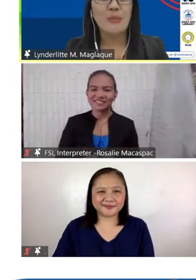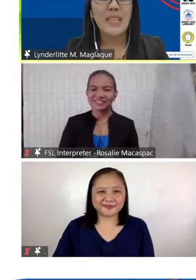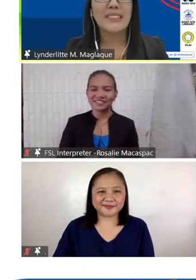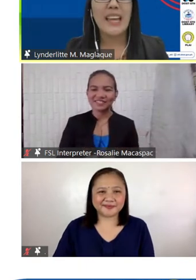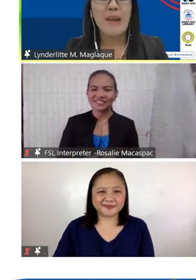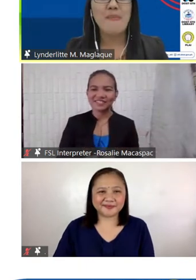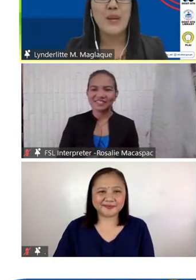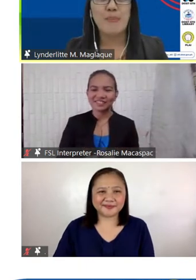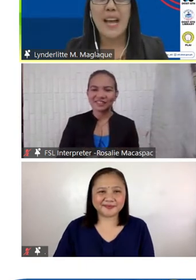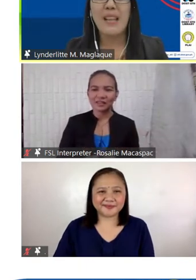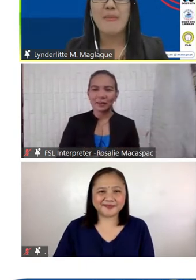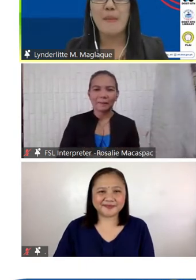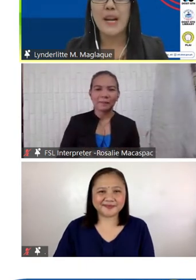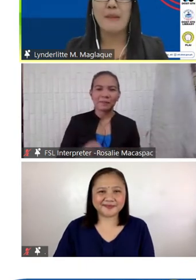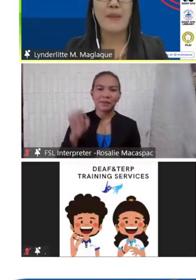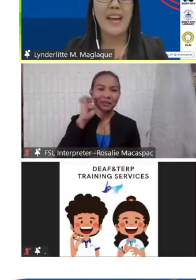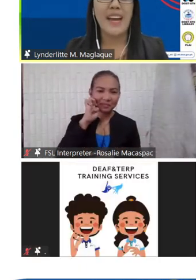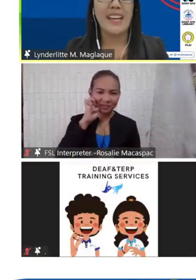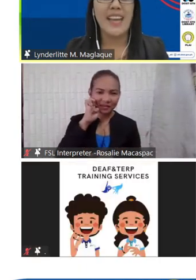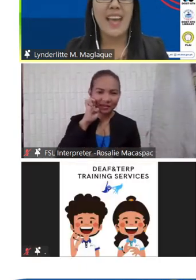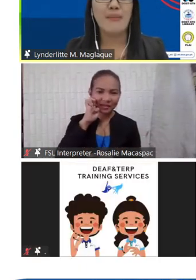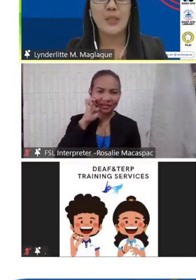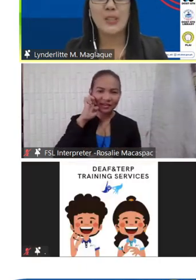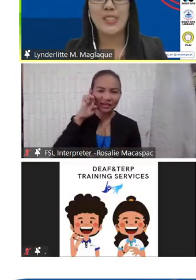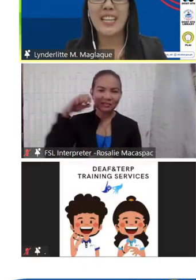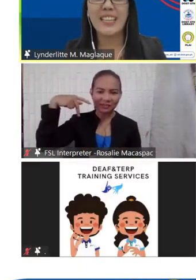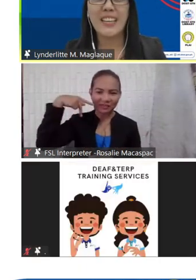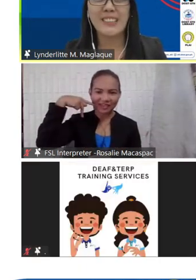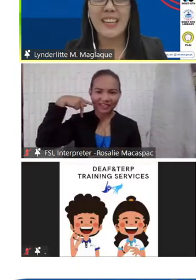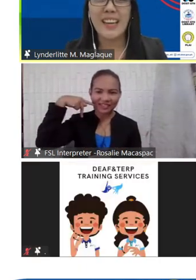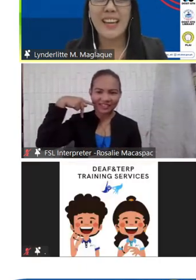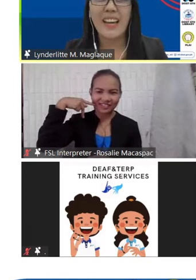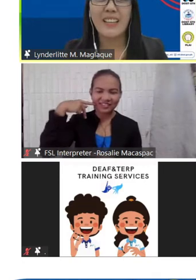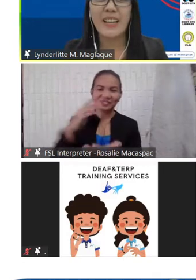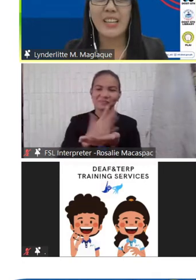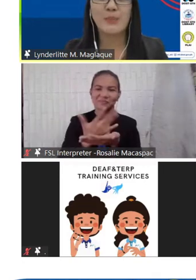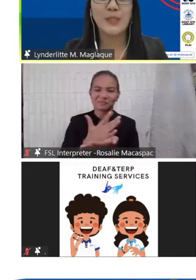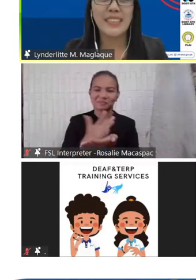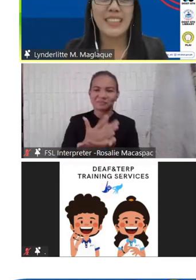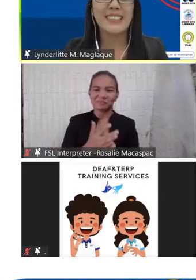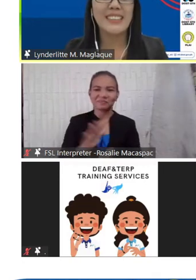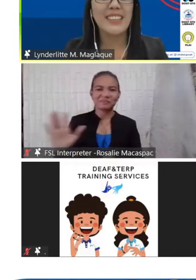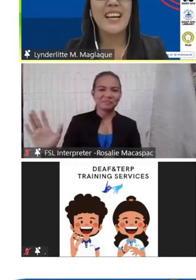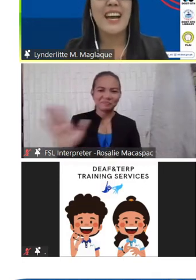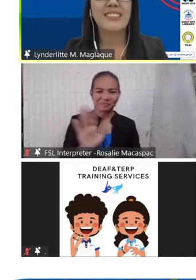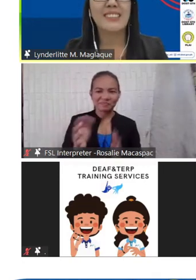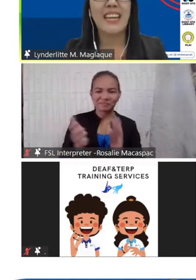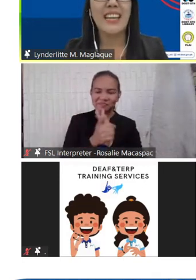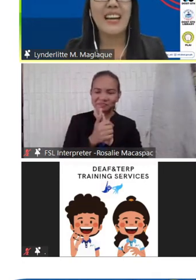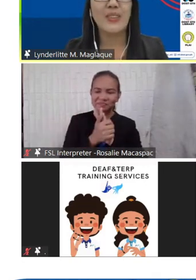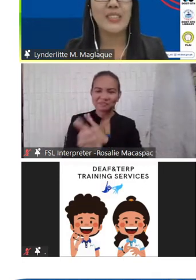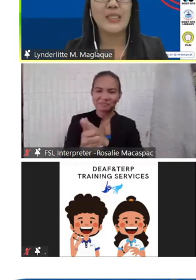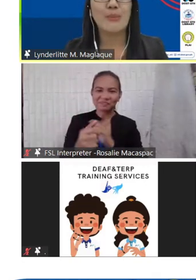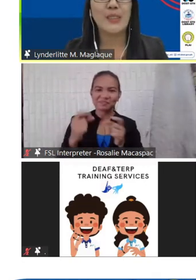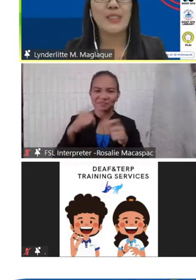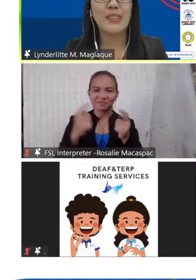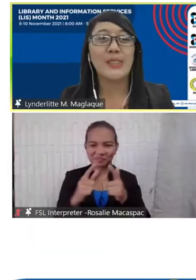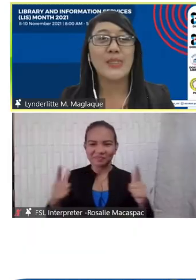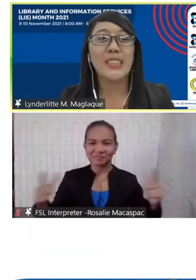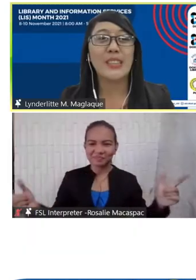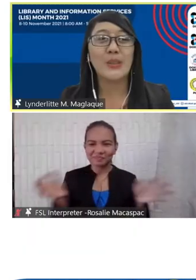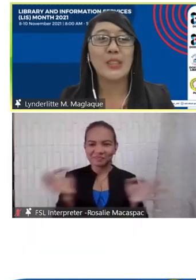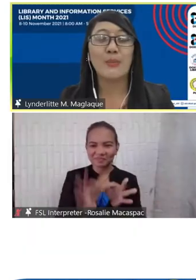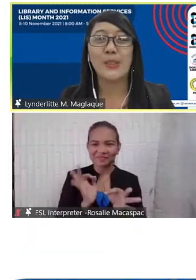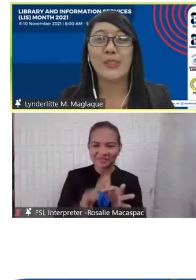and to Ms. Amber Palma Parpa, ayan, for sharing her expertise as a sign language